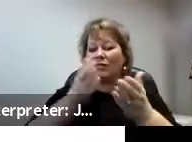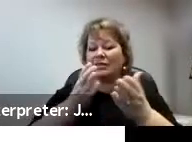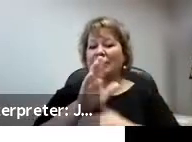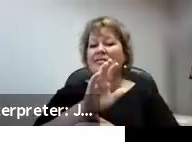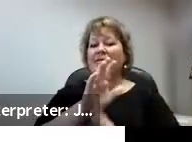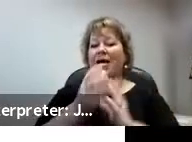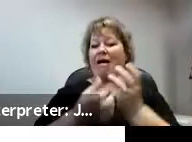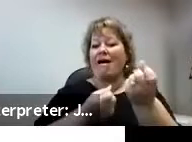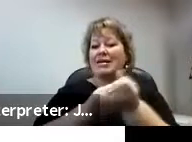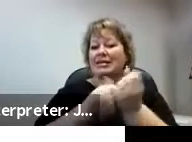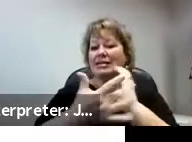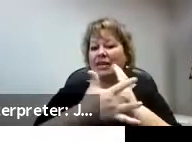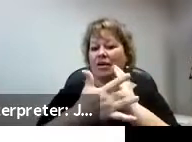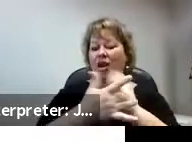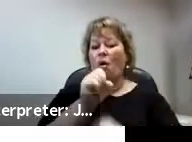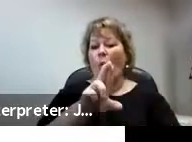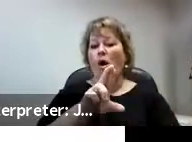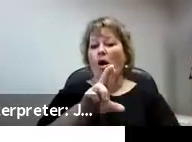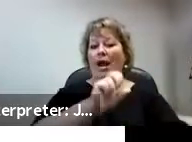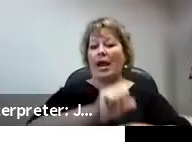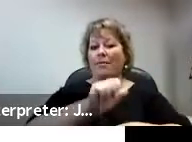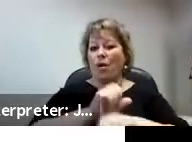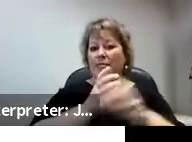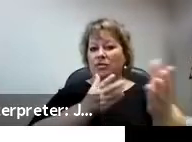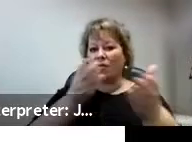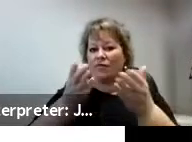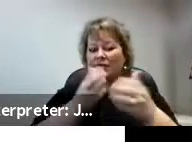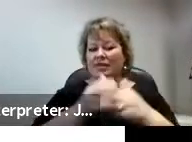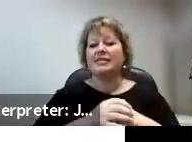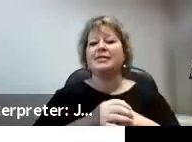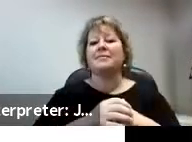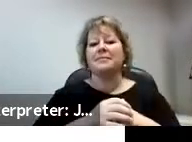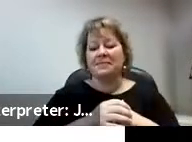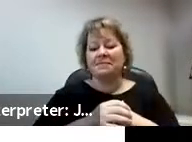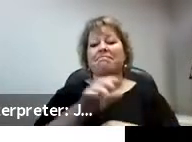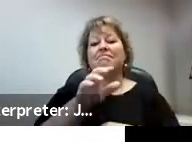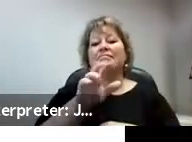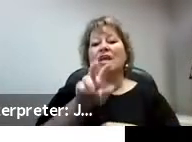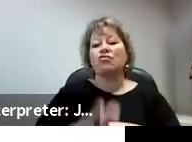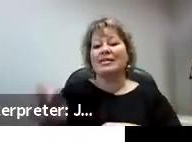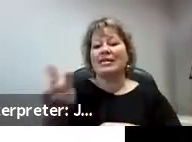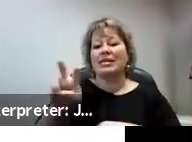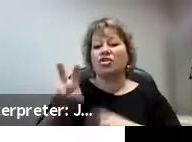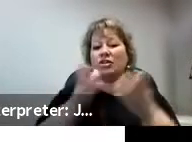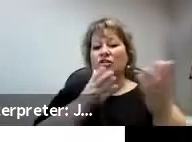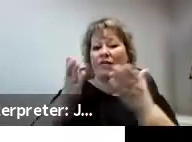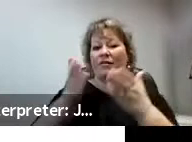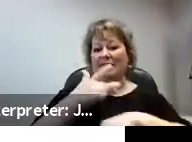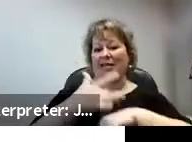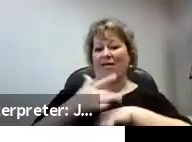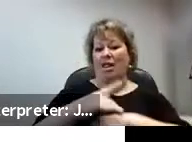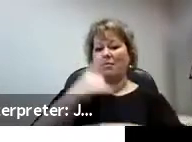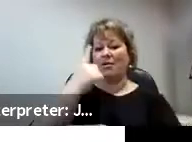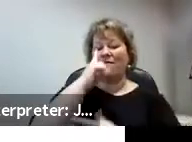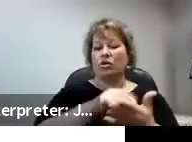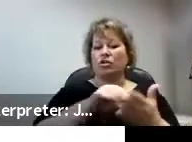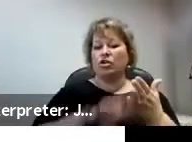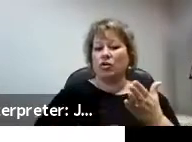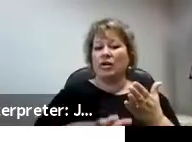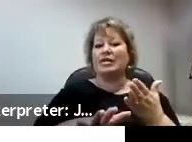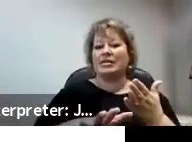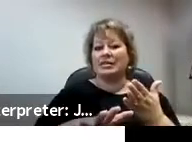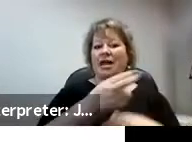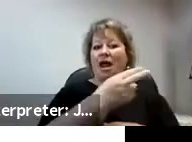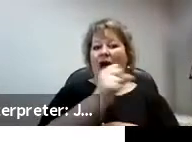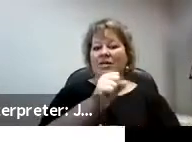or supported employment services. Transition services are available to students and youth from high school up